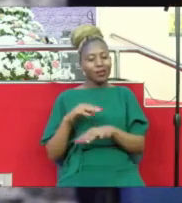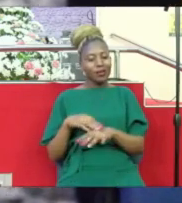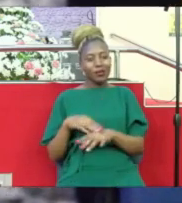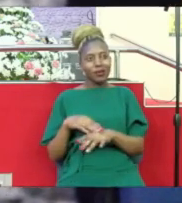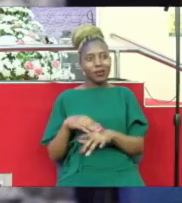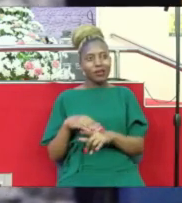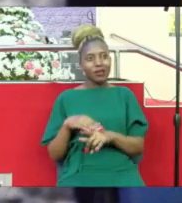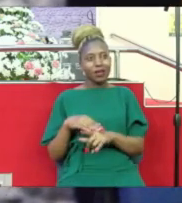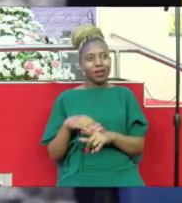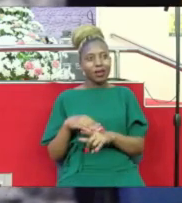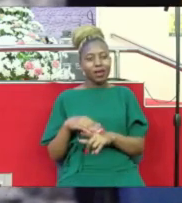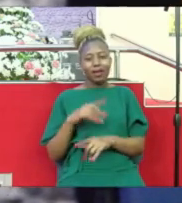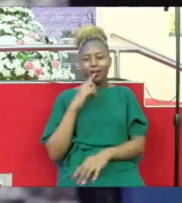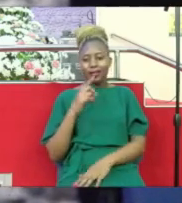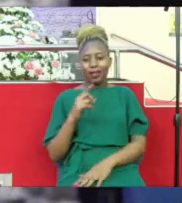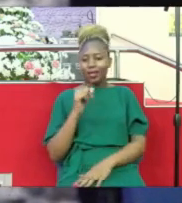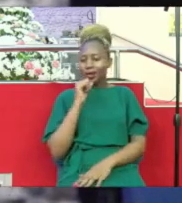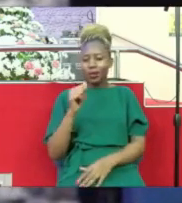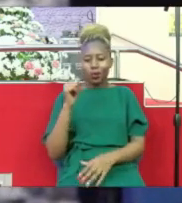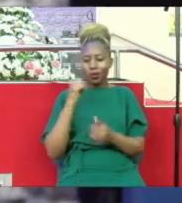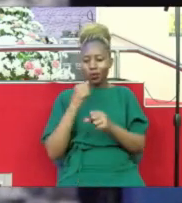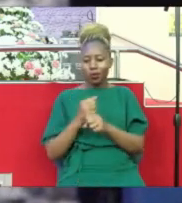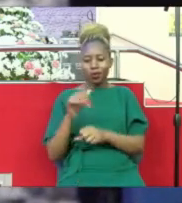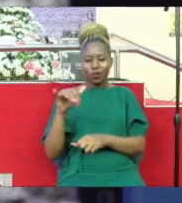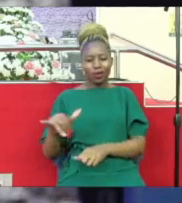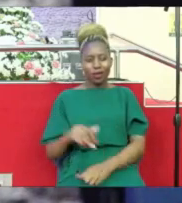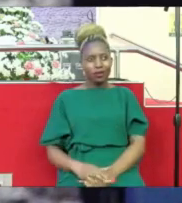don't do that. He looks at me